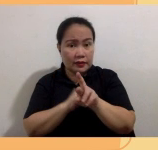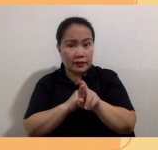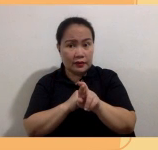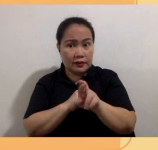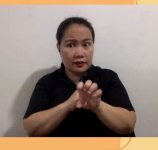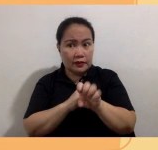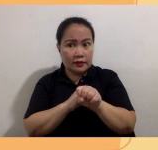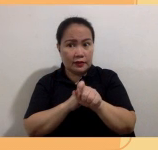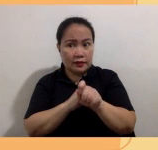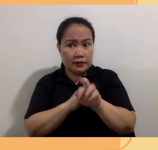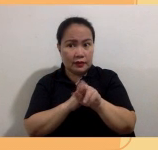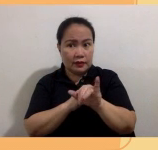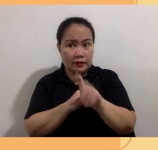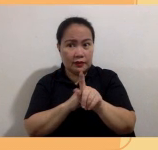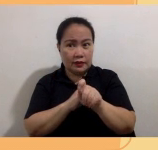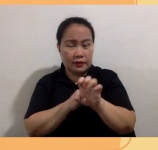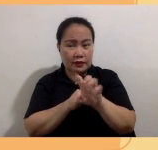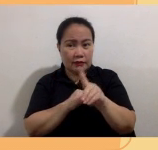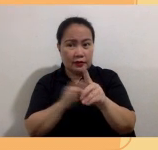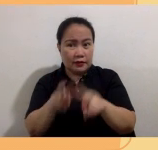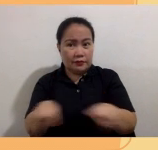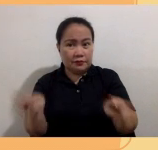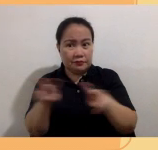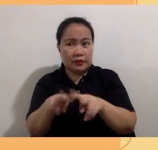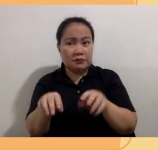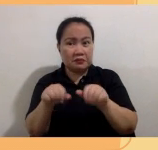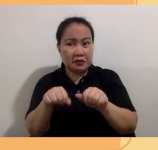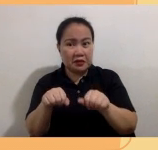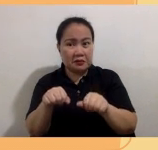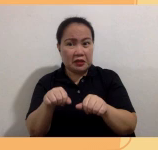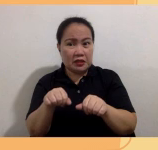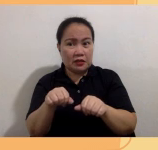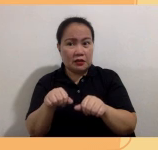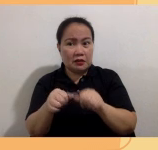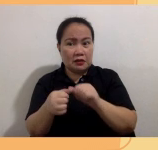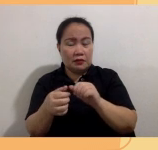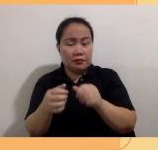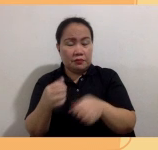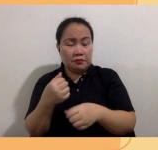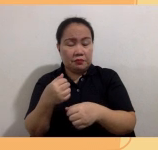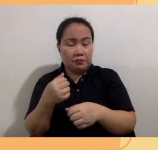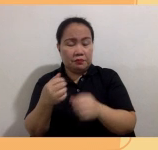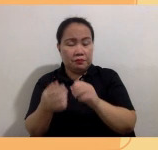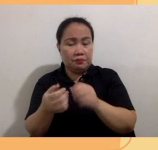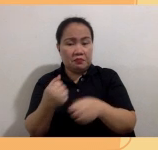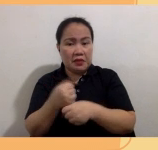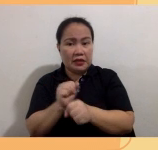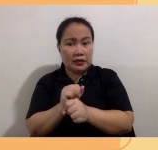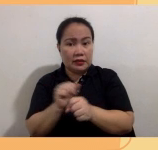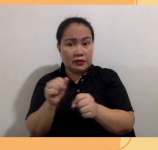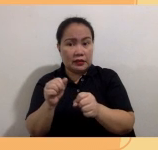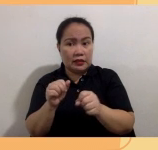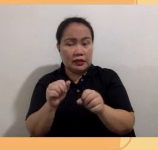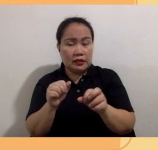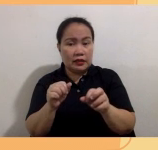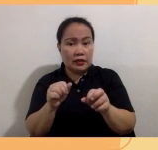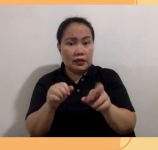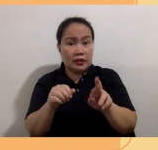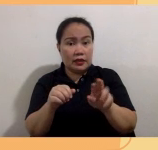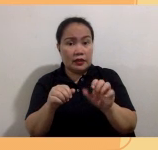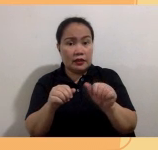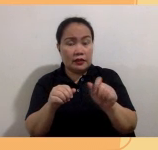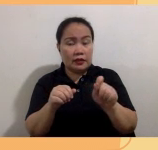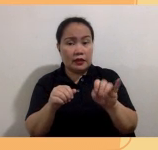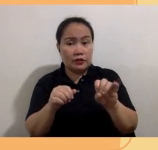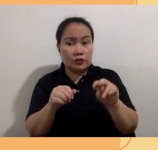can make a rational expression undefined or simply, yung denominator mo mag-i-equal sa 0.